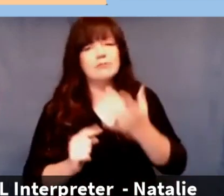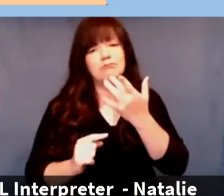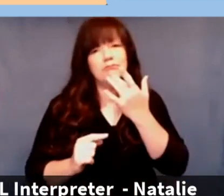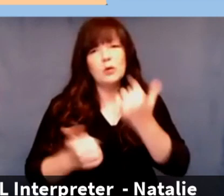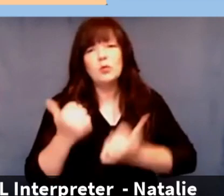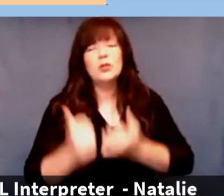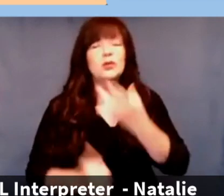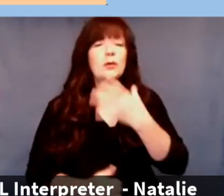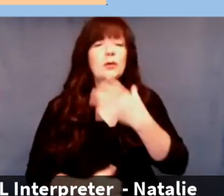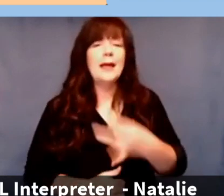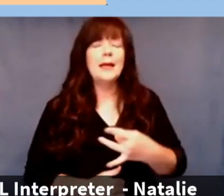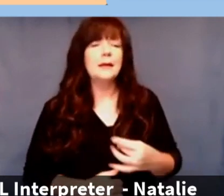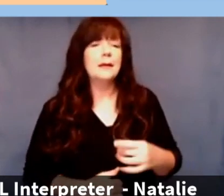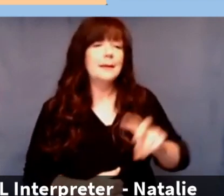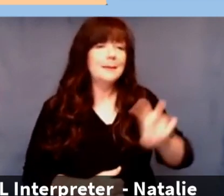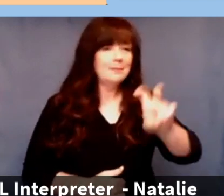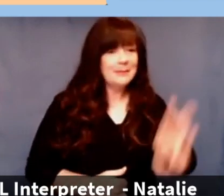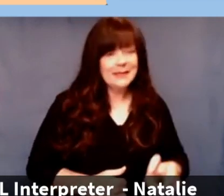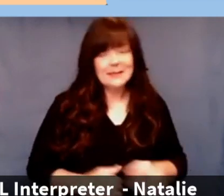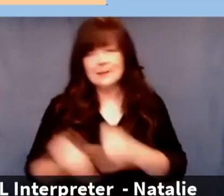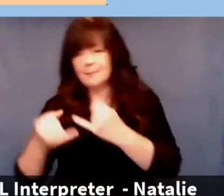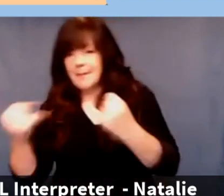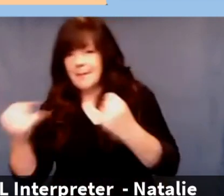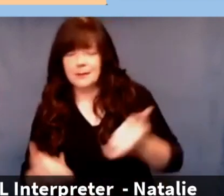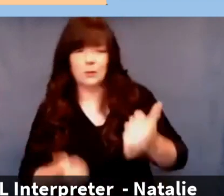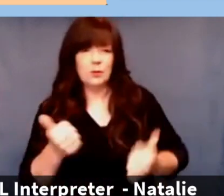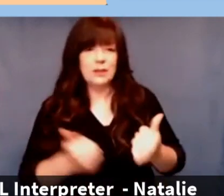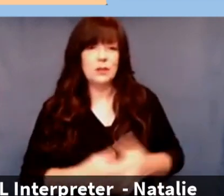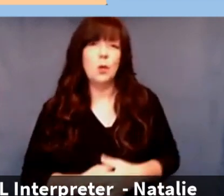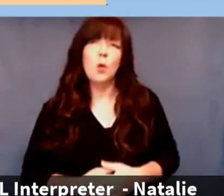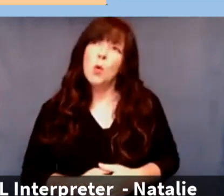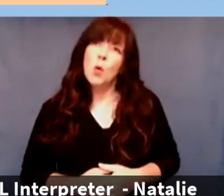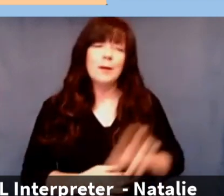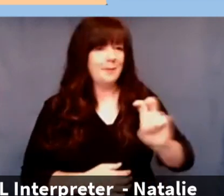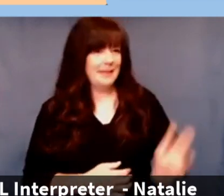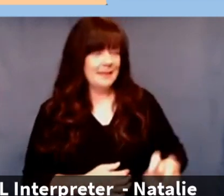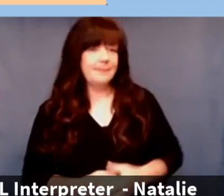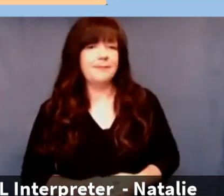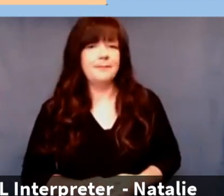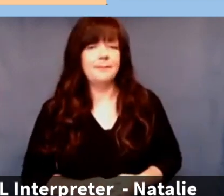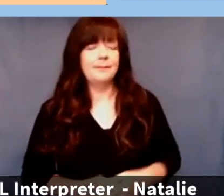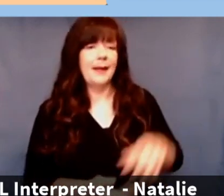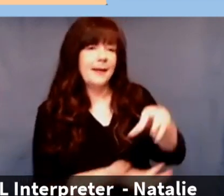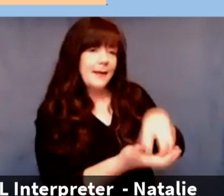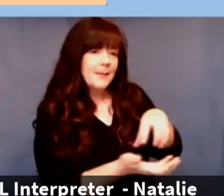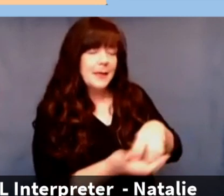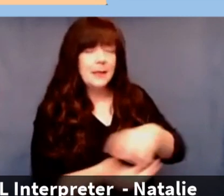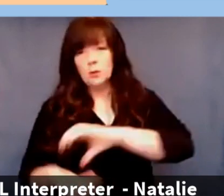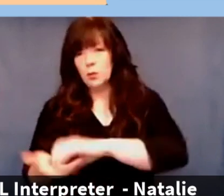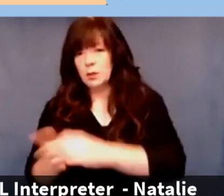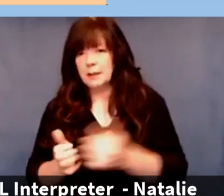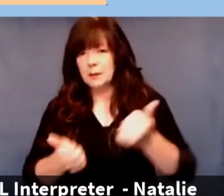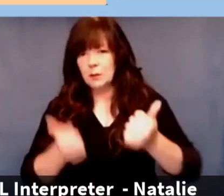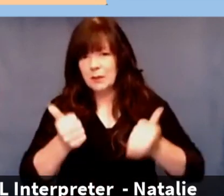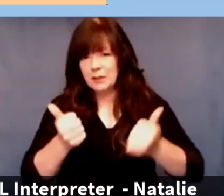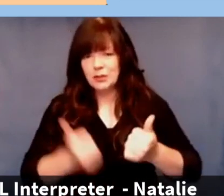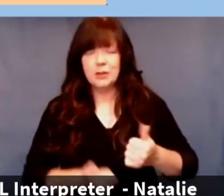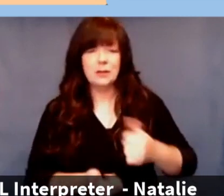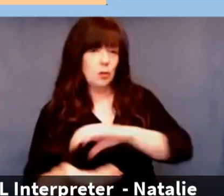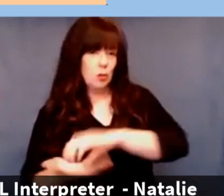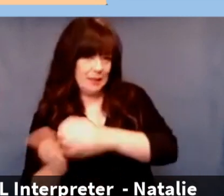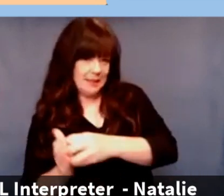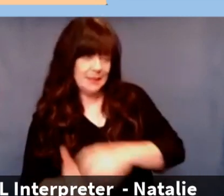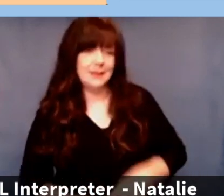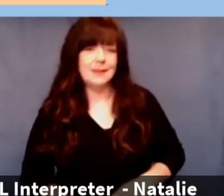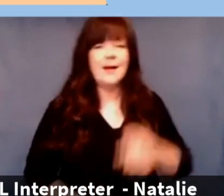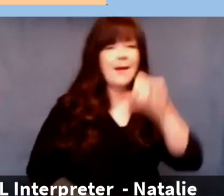Okay, pizza or pasta? Ooh, pizza. Cupcakes or cookies? Cookies.